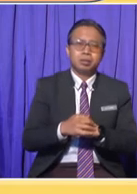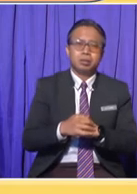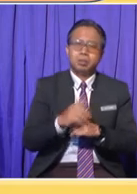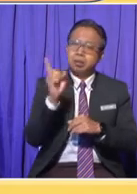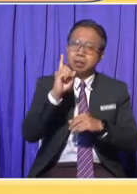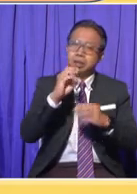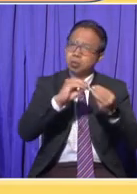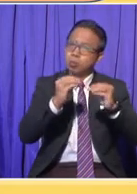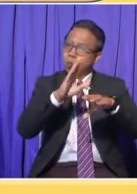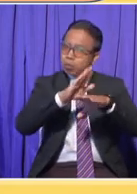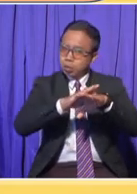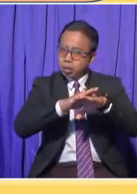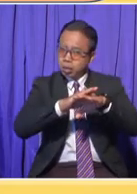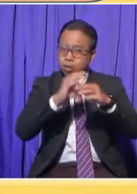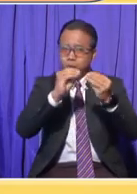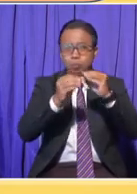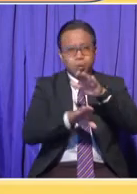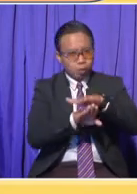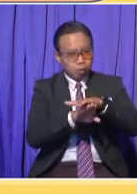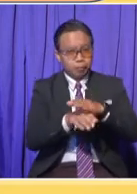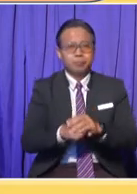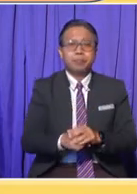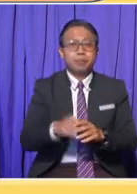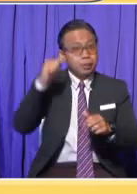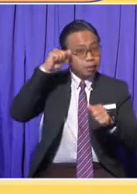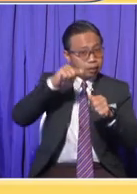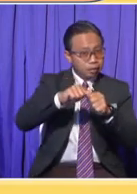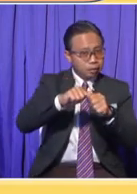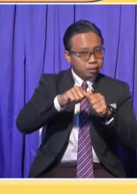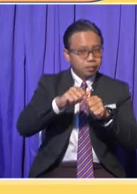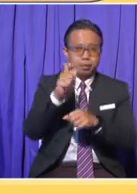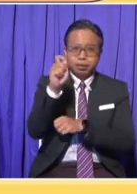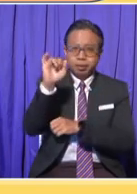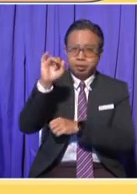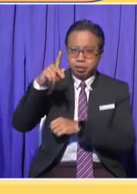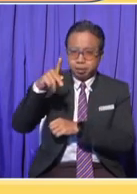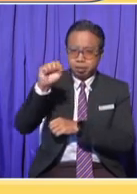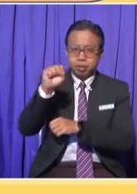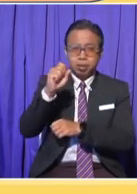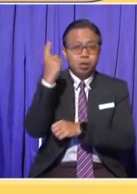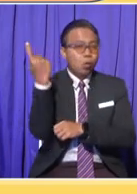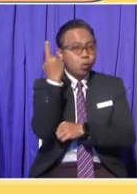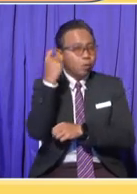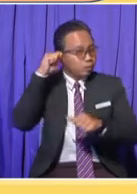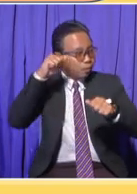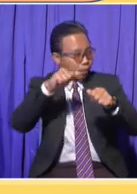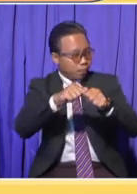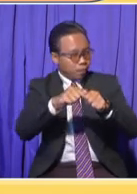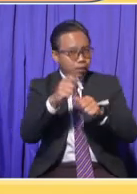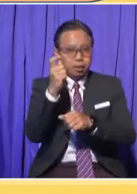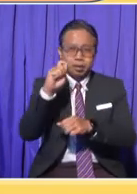denominator or numerator. Just remember this tip. Always remember